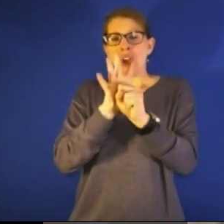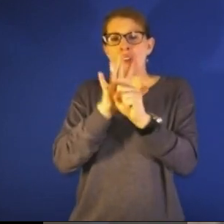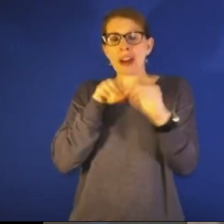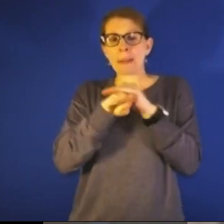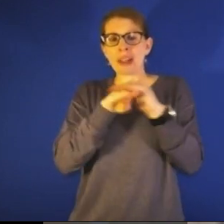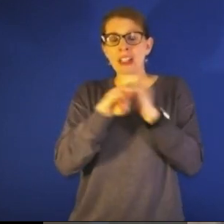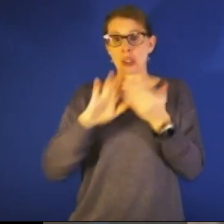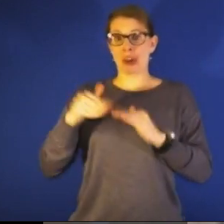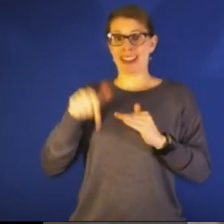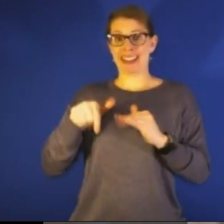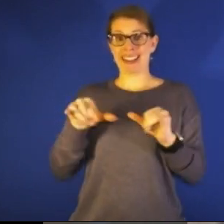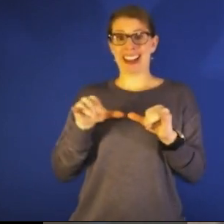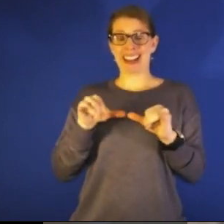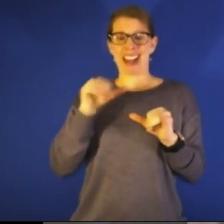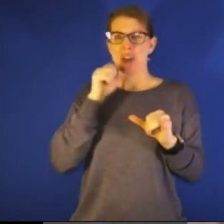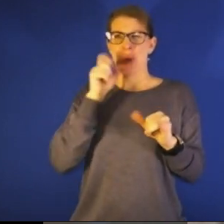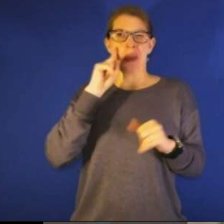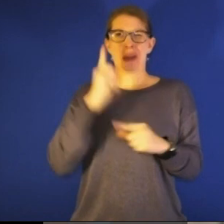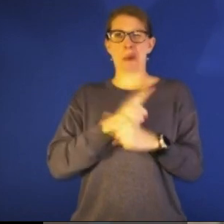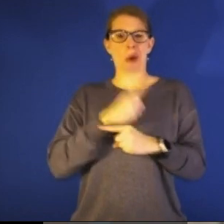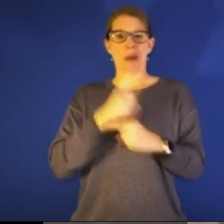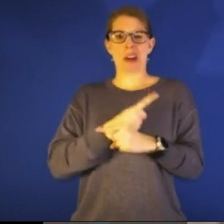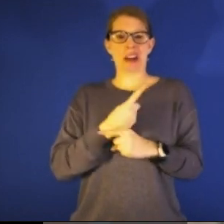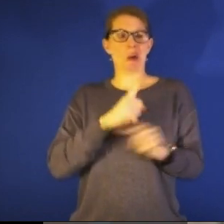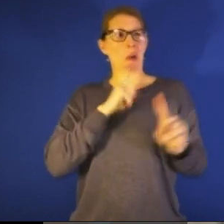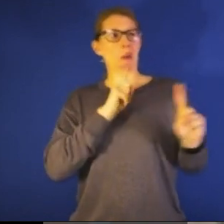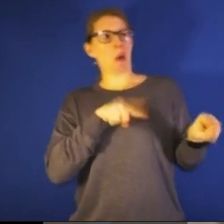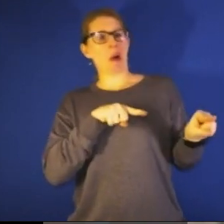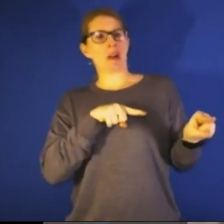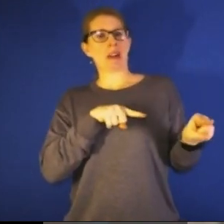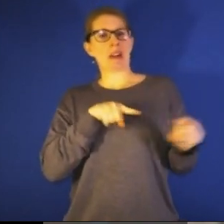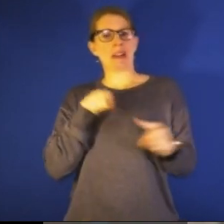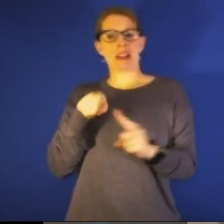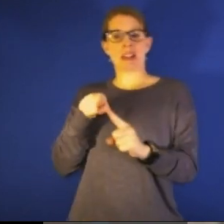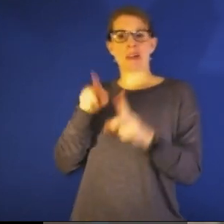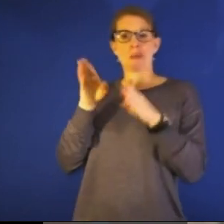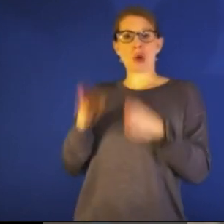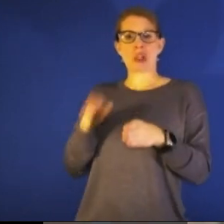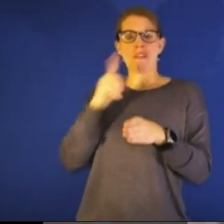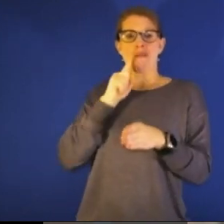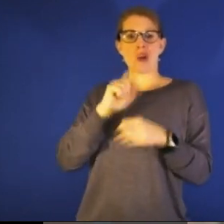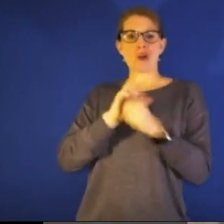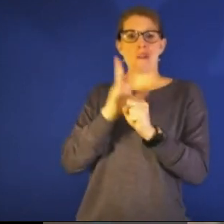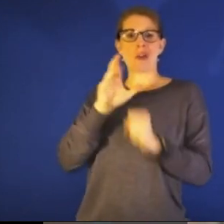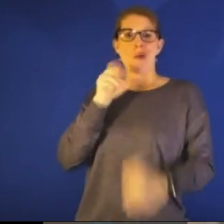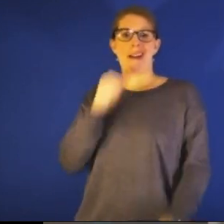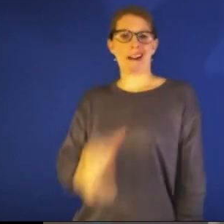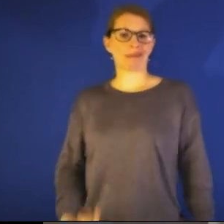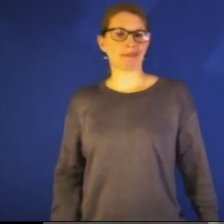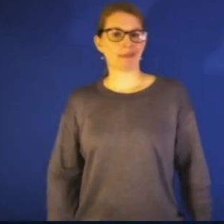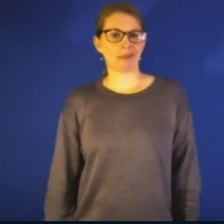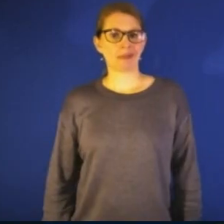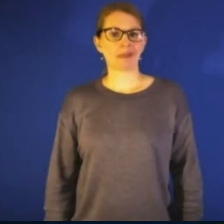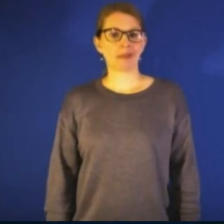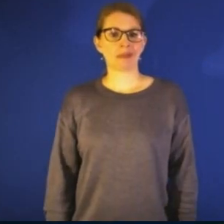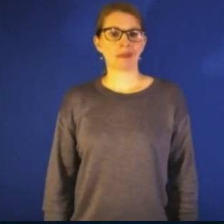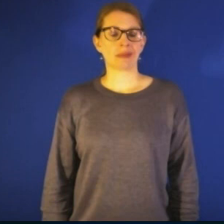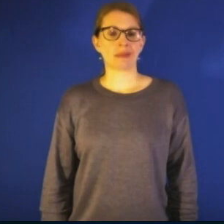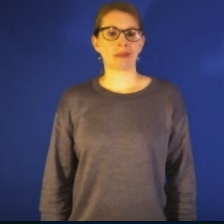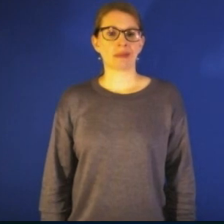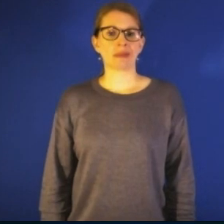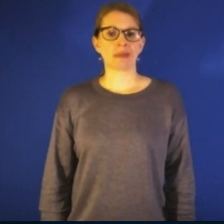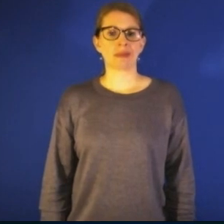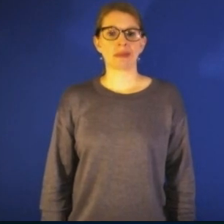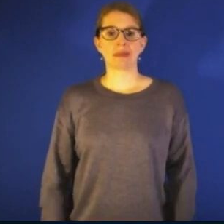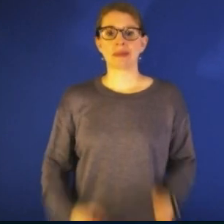this size, it's appropriate to report whether or not that person was here for COVID or not. Yeah, so honestly, this